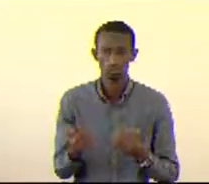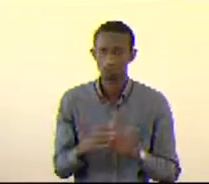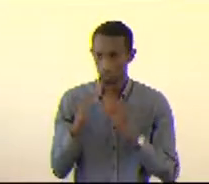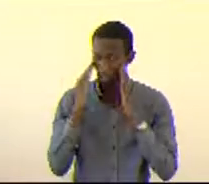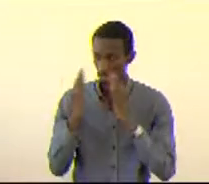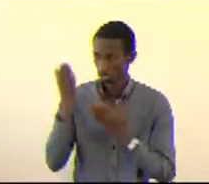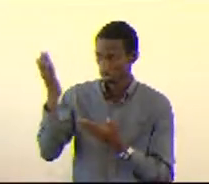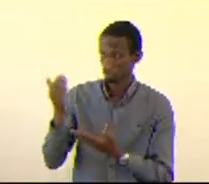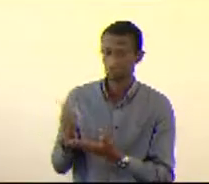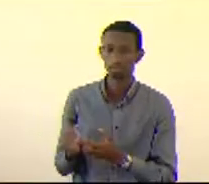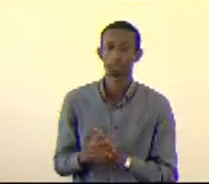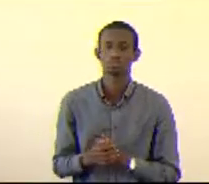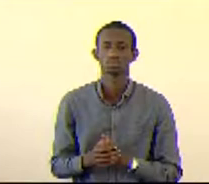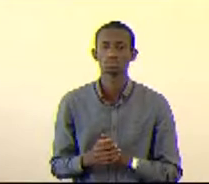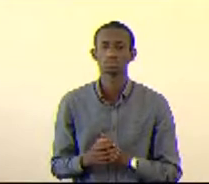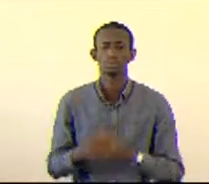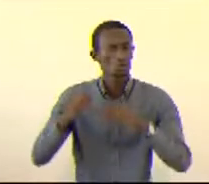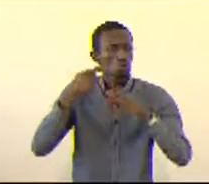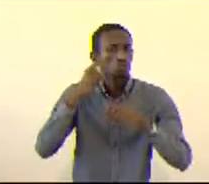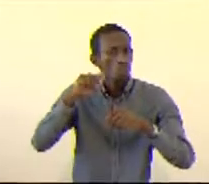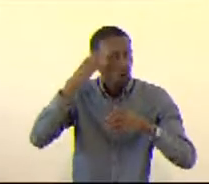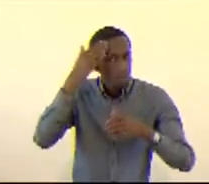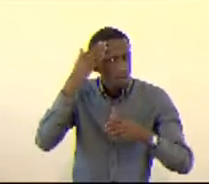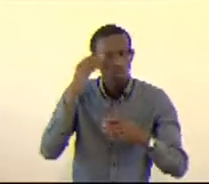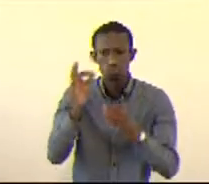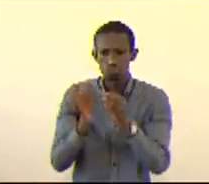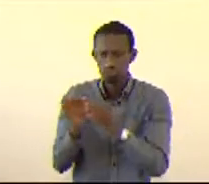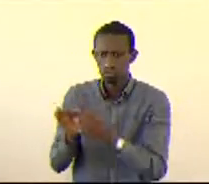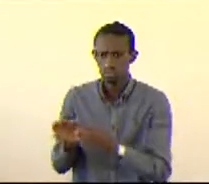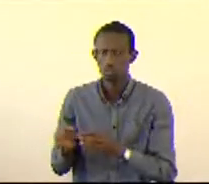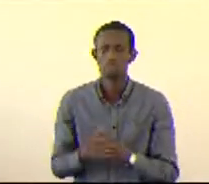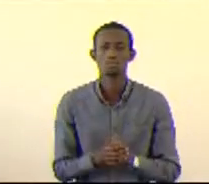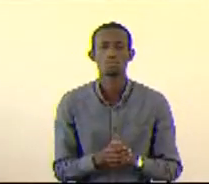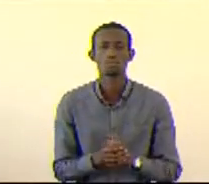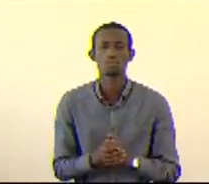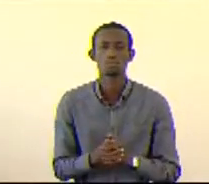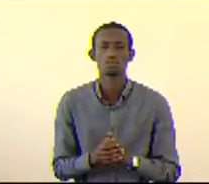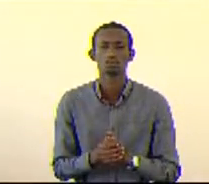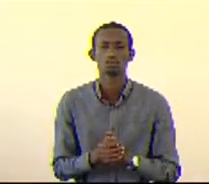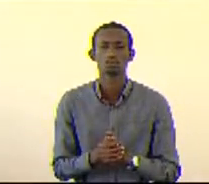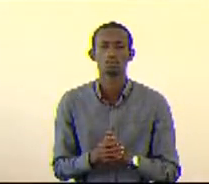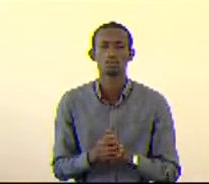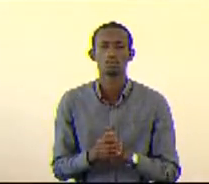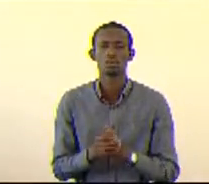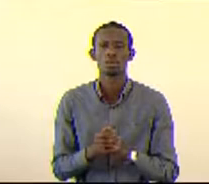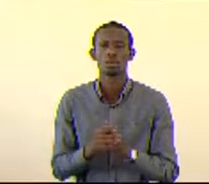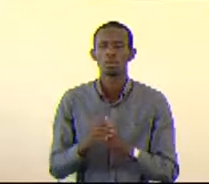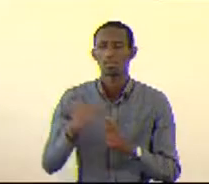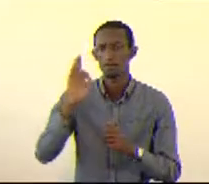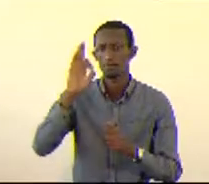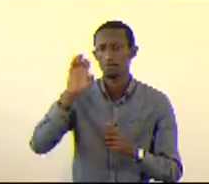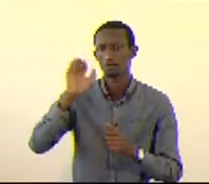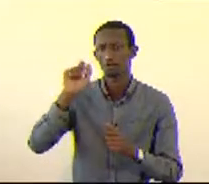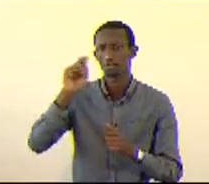be able to explain the main features of the heating or cooling curves. Main features. How do they